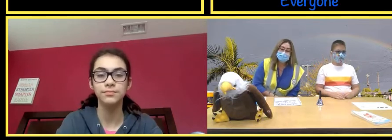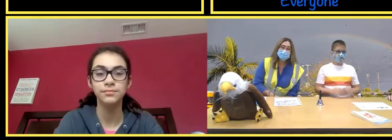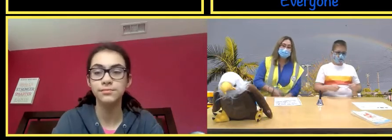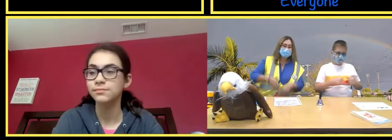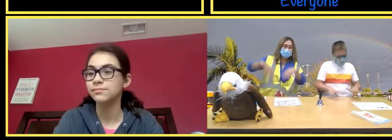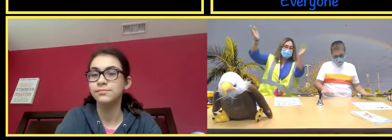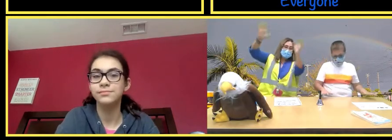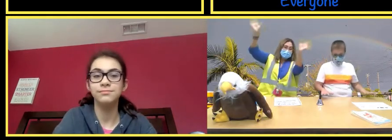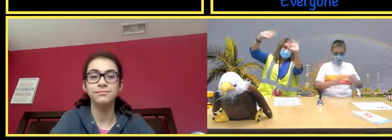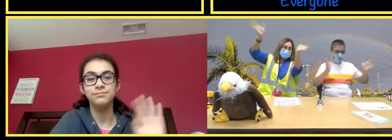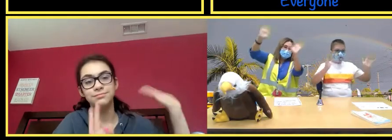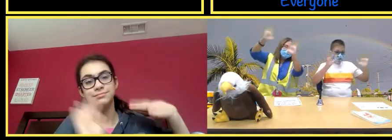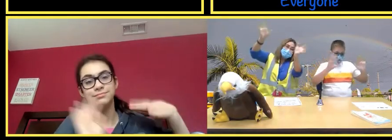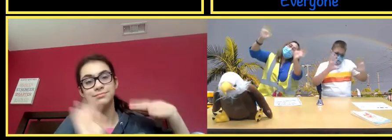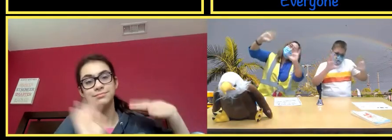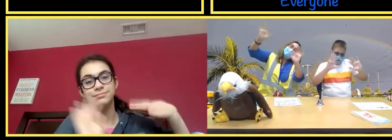everyone.